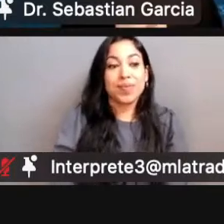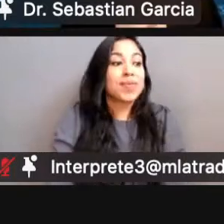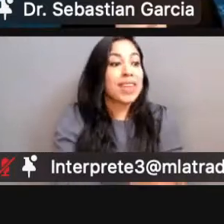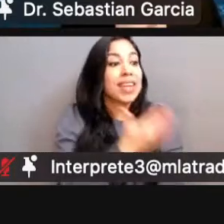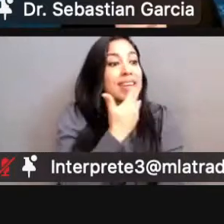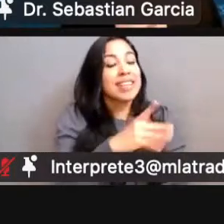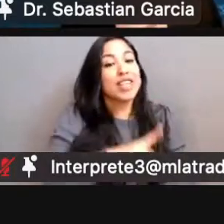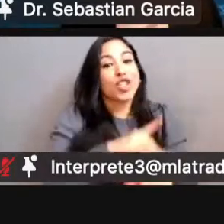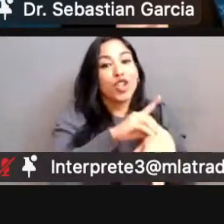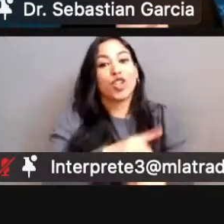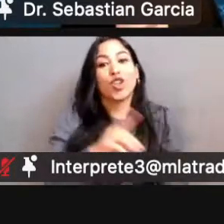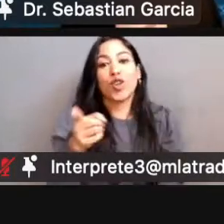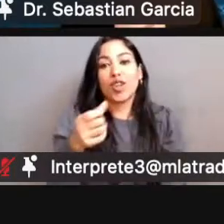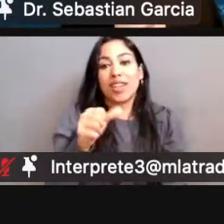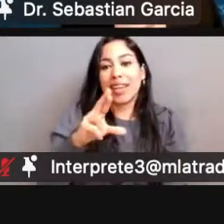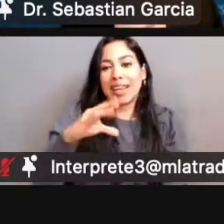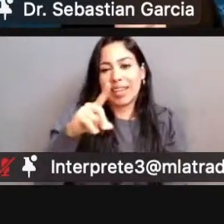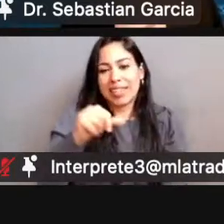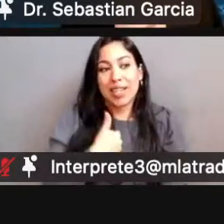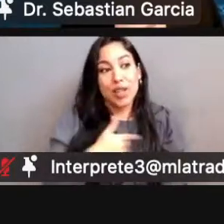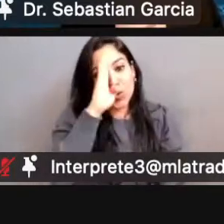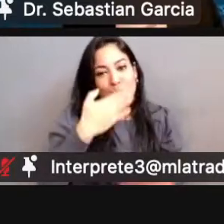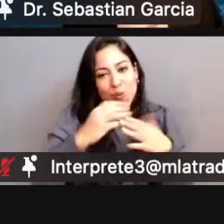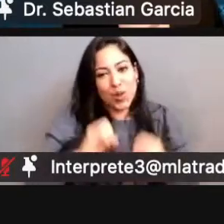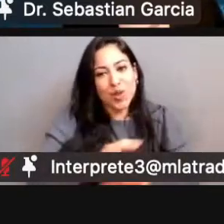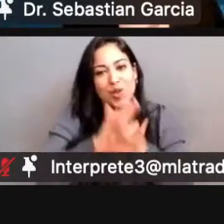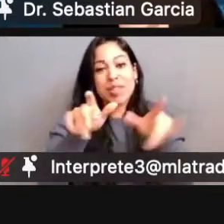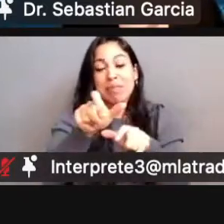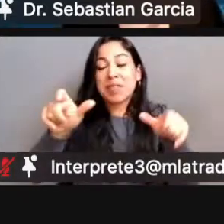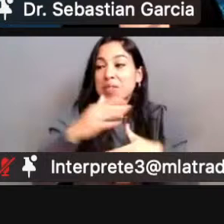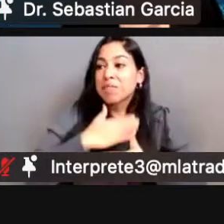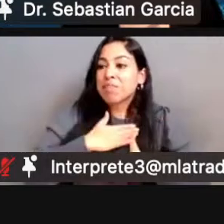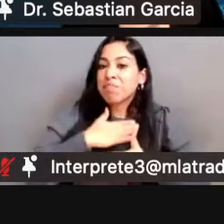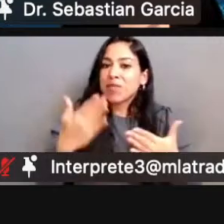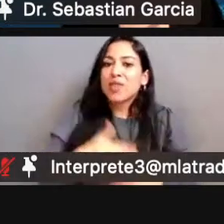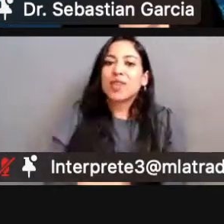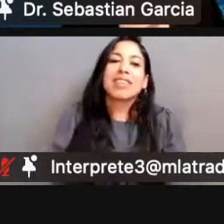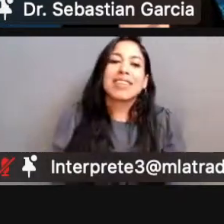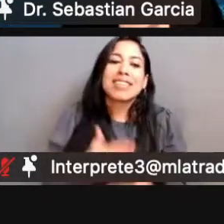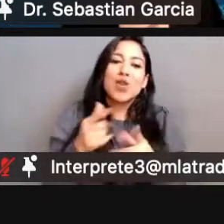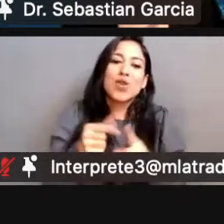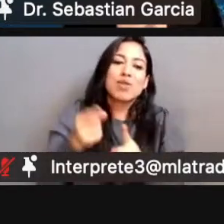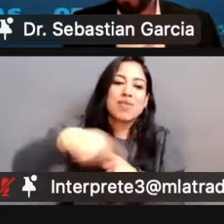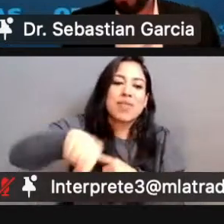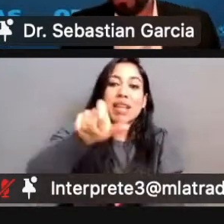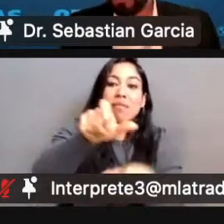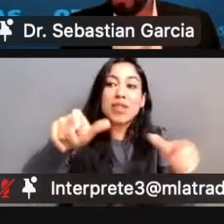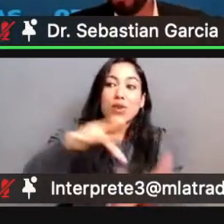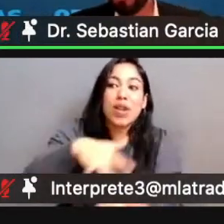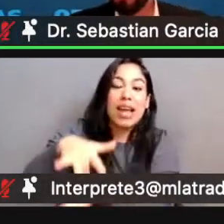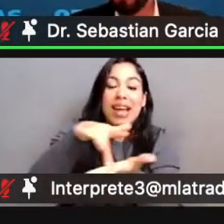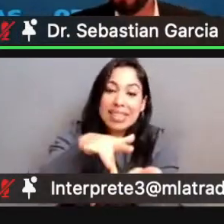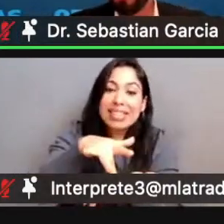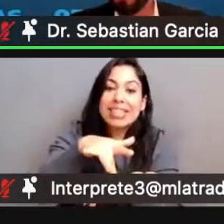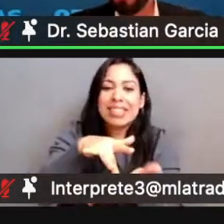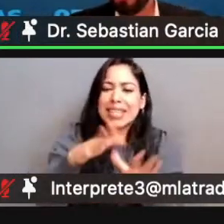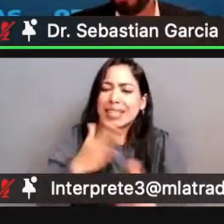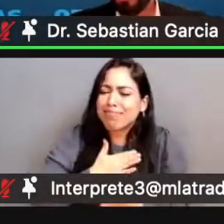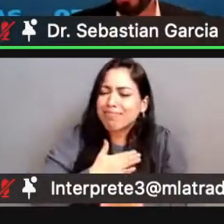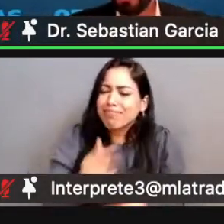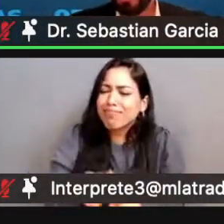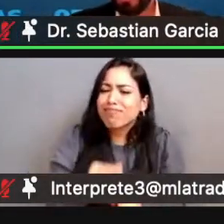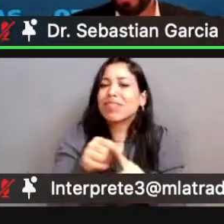Thank you very much, Dr. Garcia. Good morning to all of you. Special greetings to all the participants,